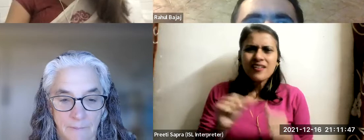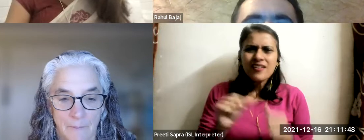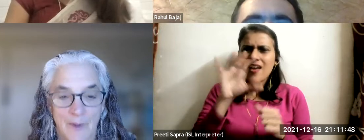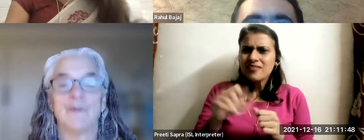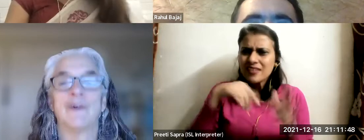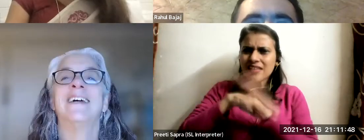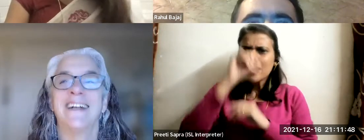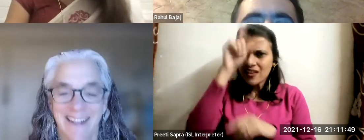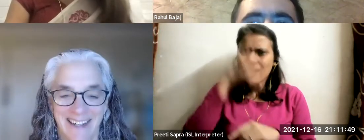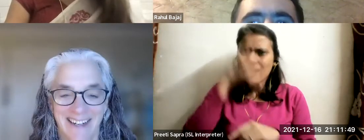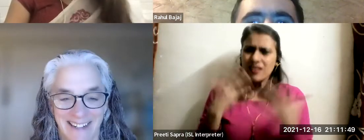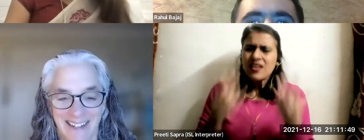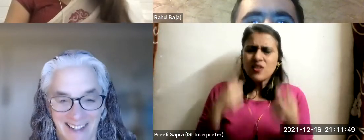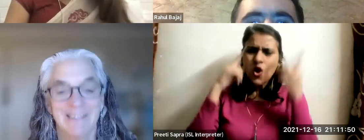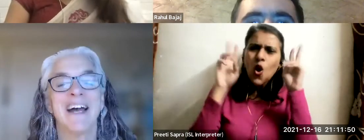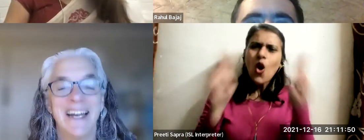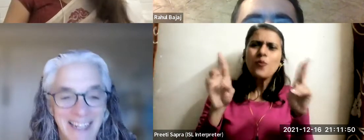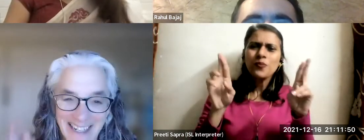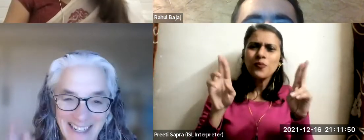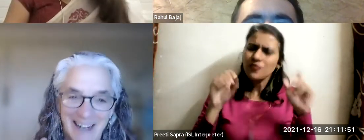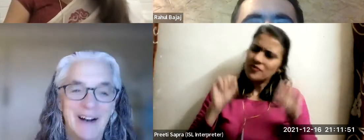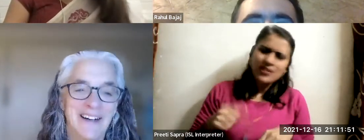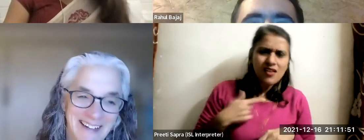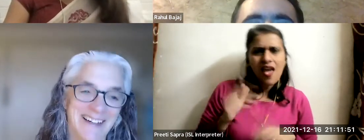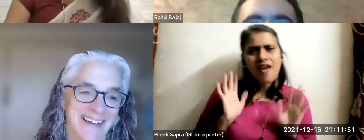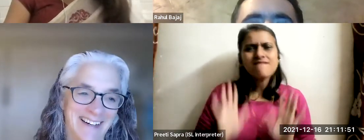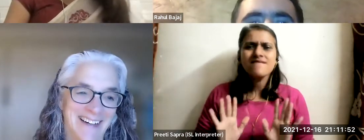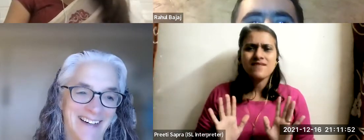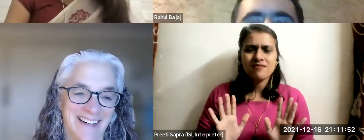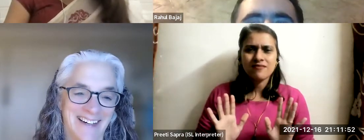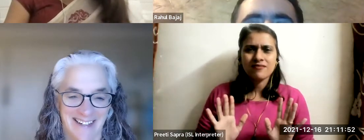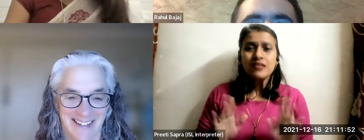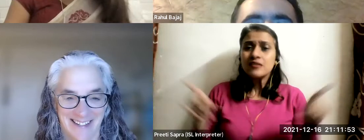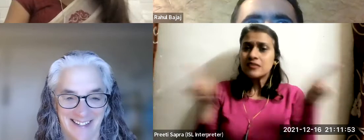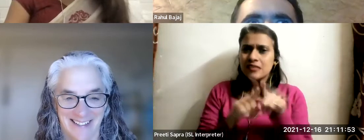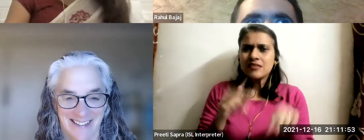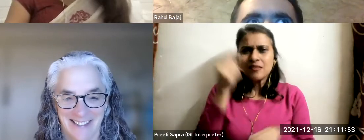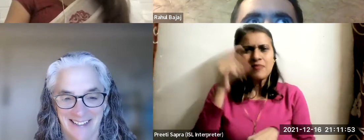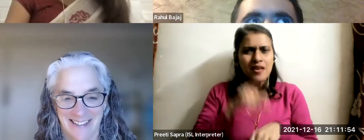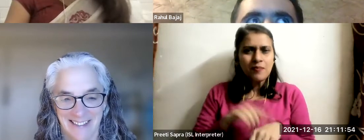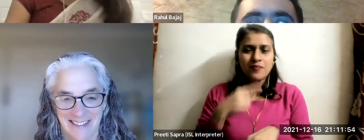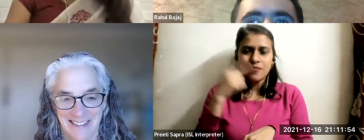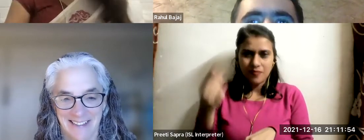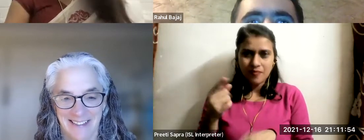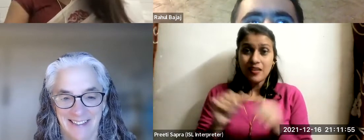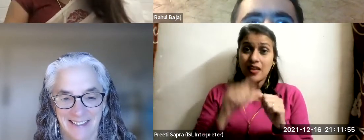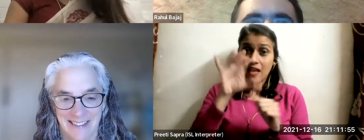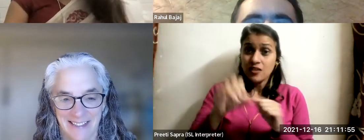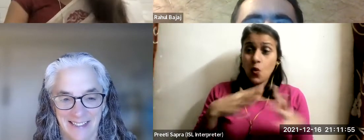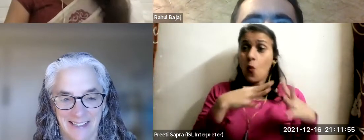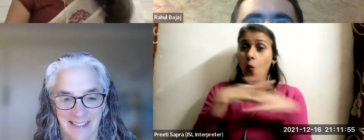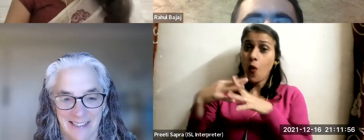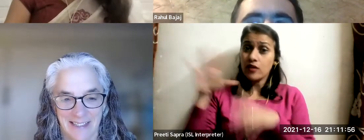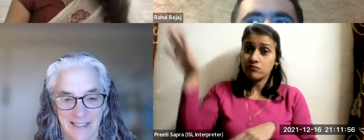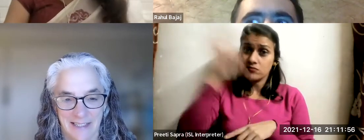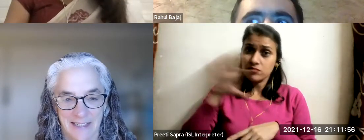India? Because I yet have hope, right? And sometimes I say that if I deliver accessibility in the West, it yet